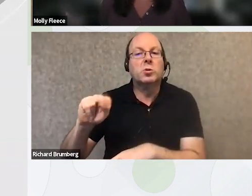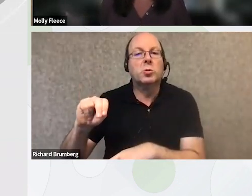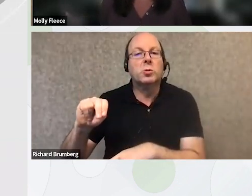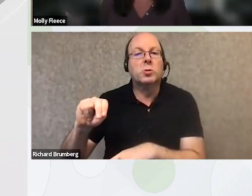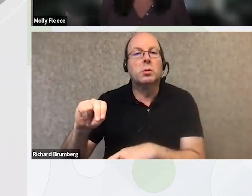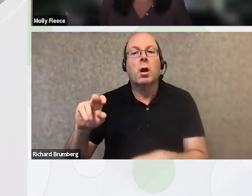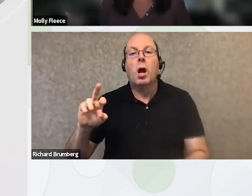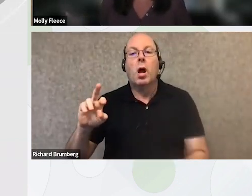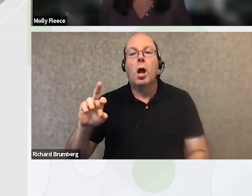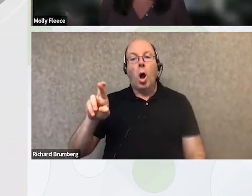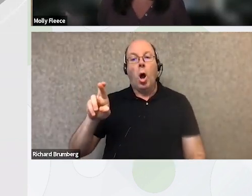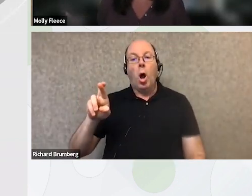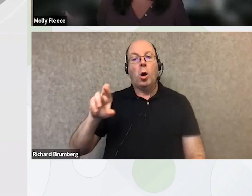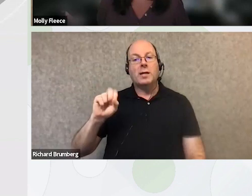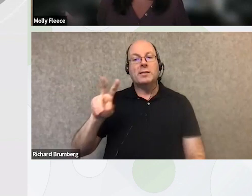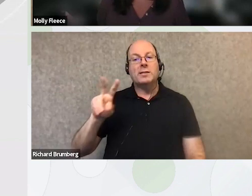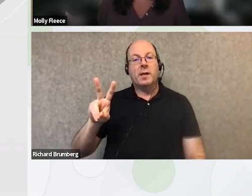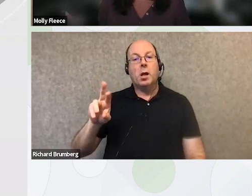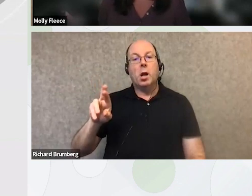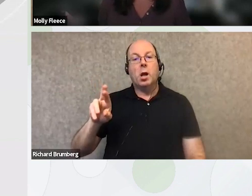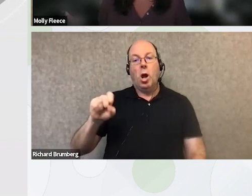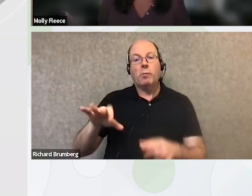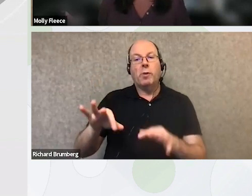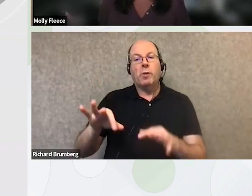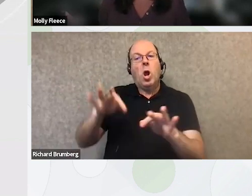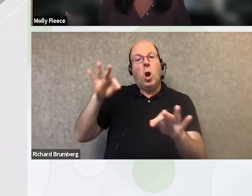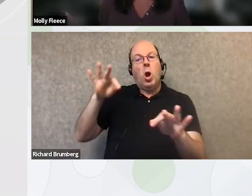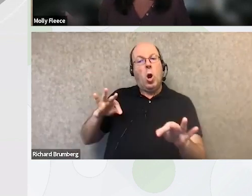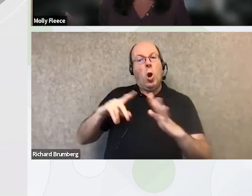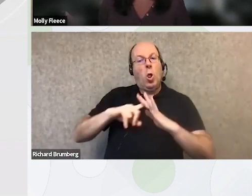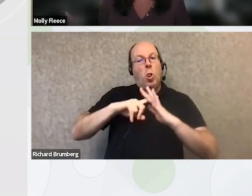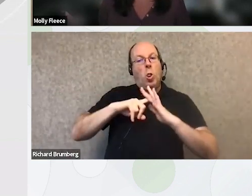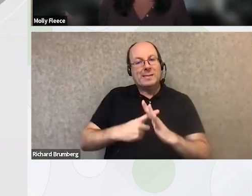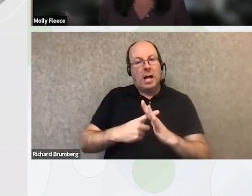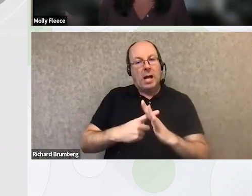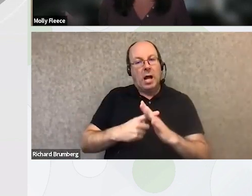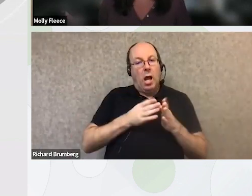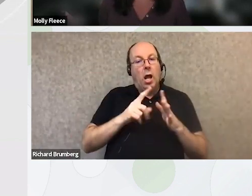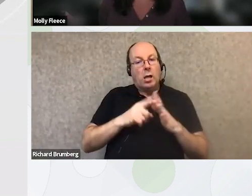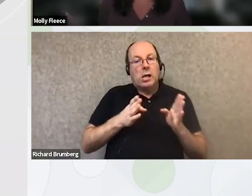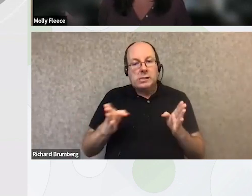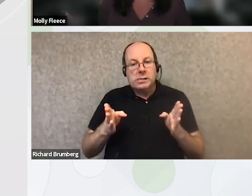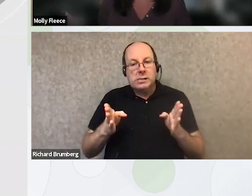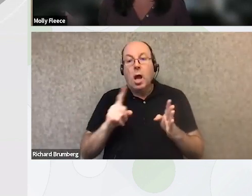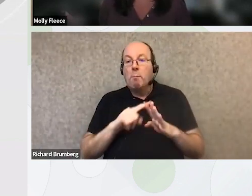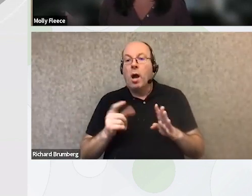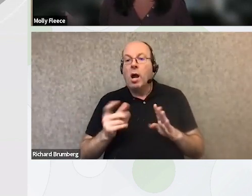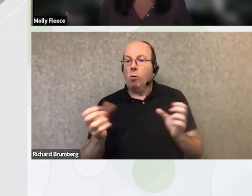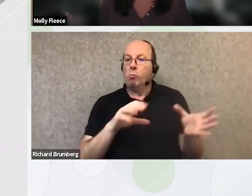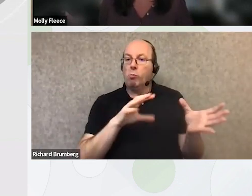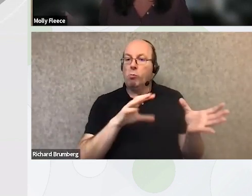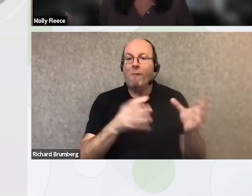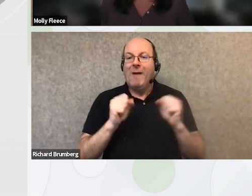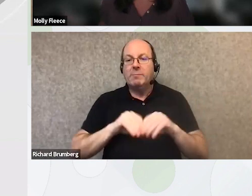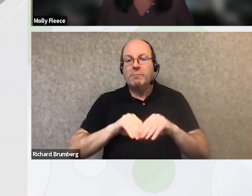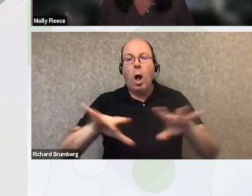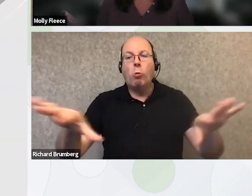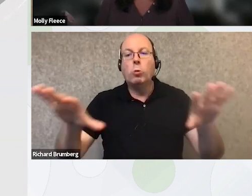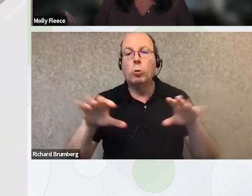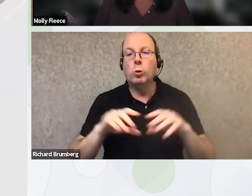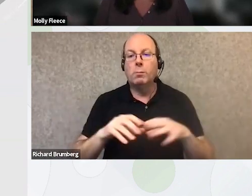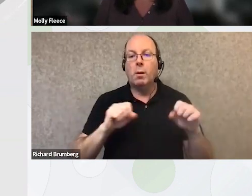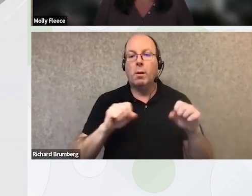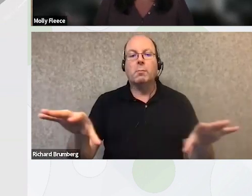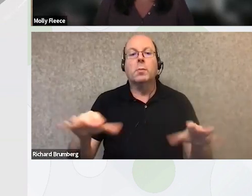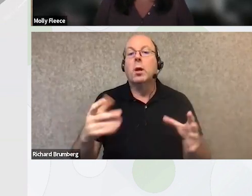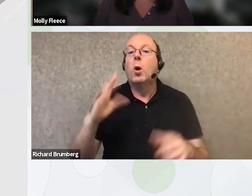year, but it also circulated longer than usual. So some stark differences in the past couple of years. What we do